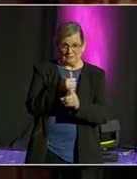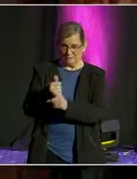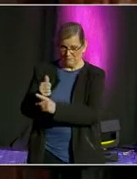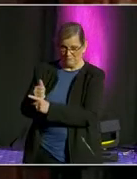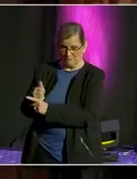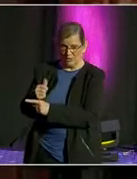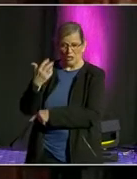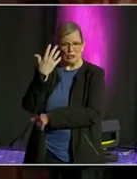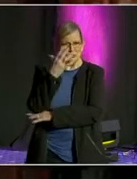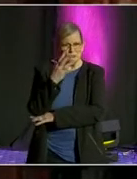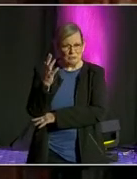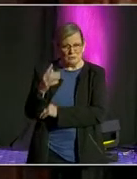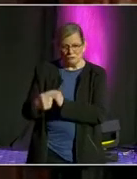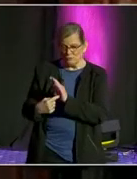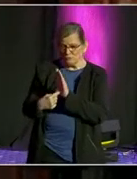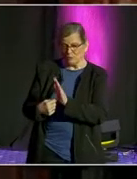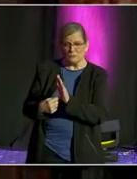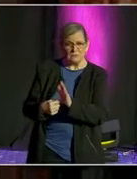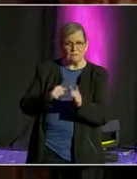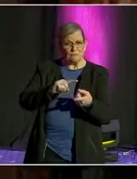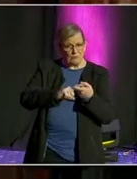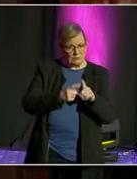between Japan and the United States.